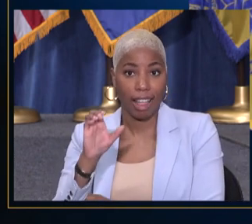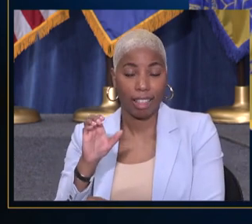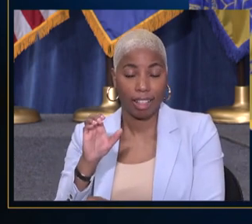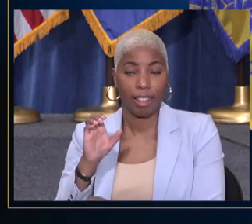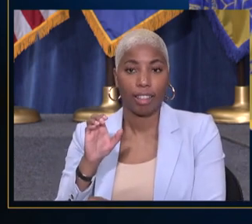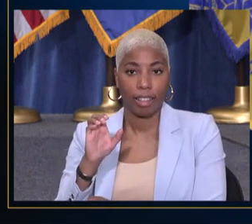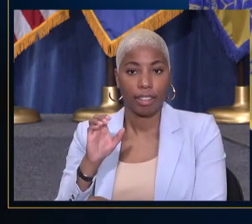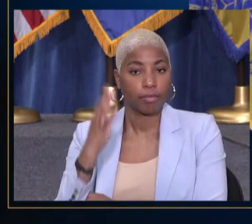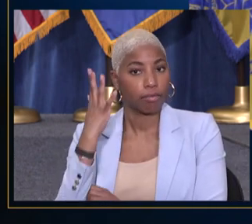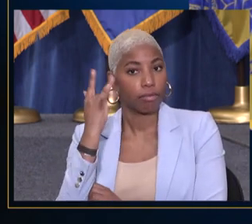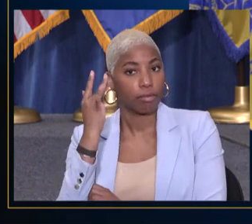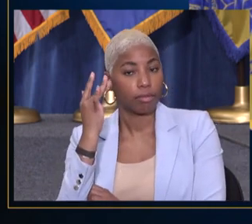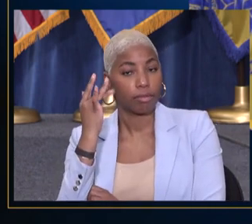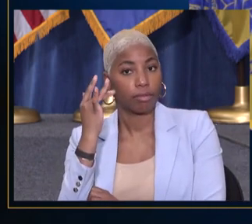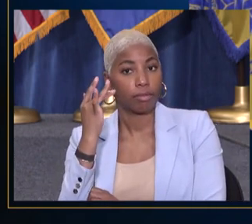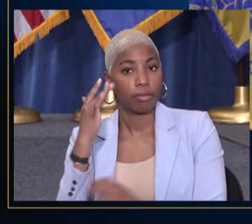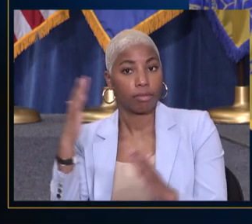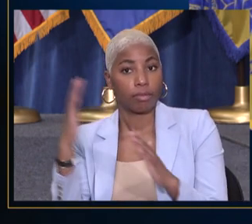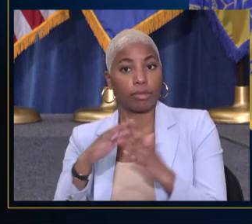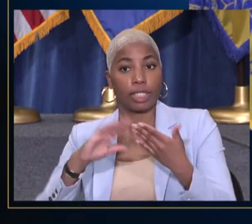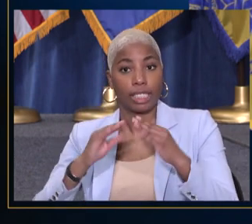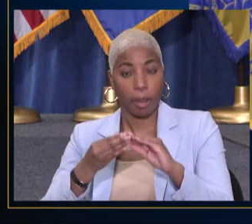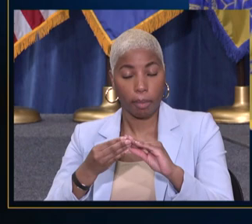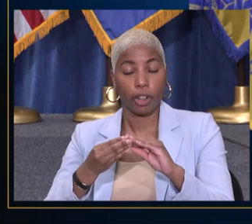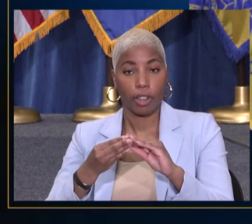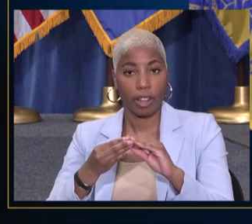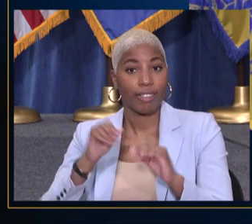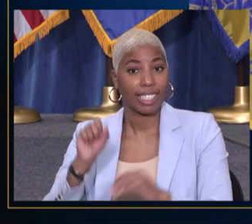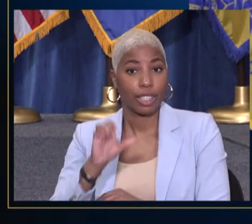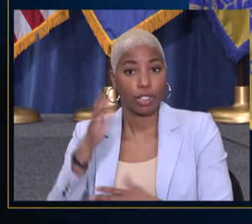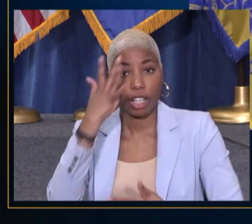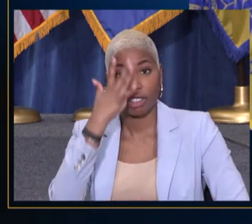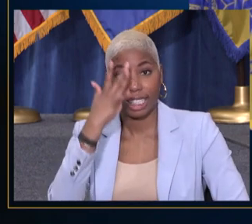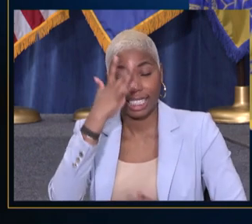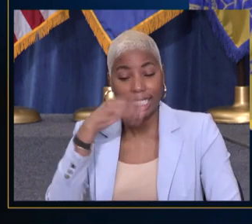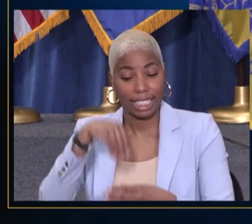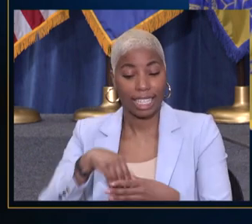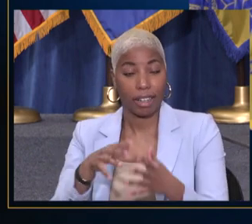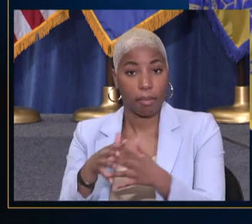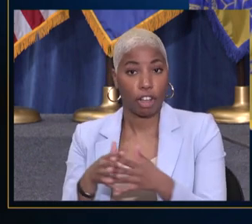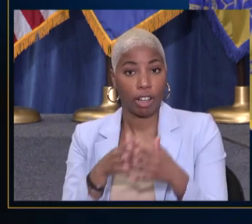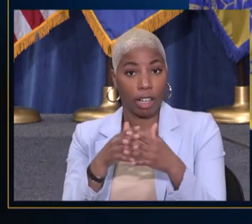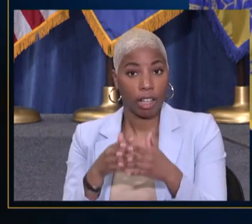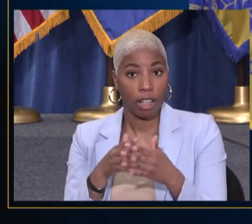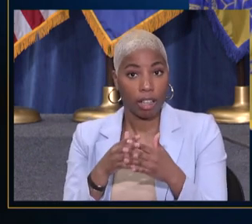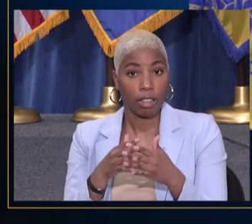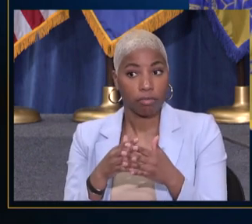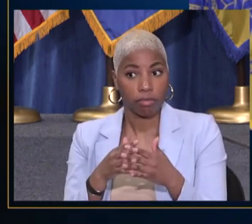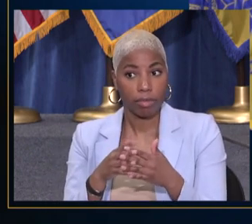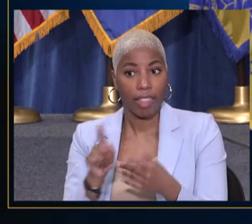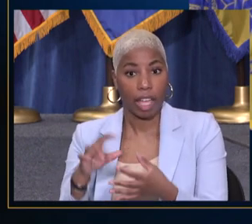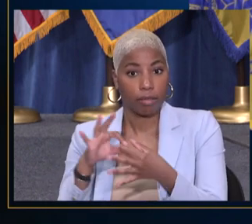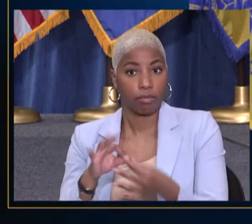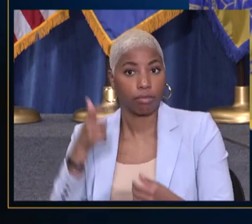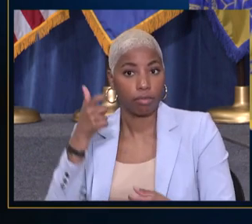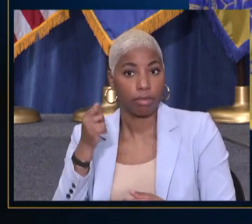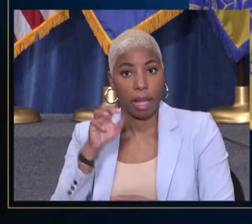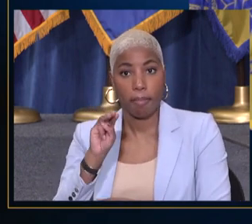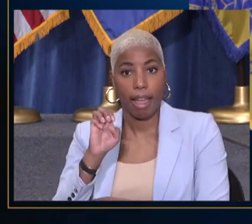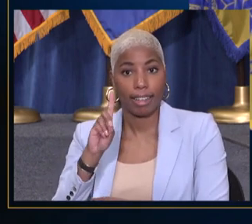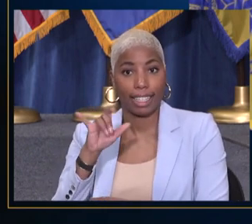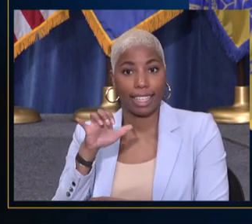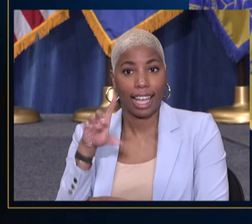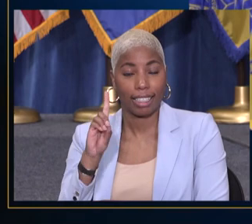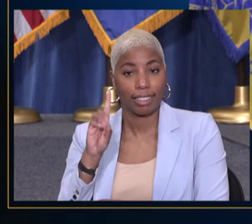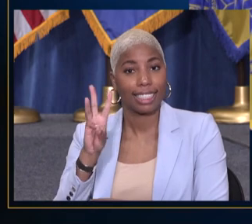Because the greatest number of sickle cell disease Americans is on Medicaid. 60%